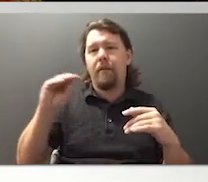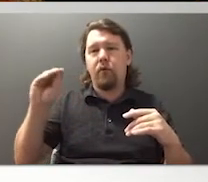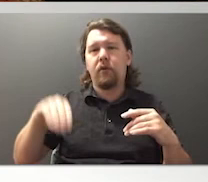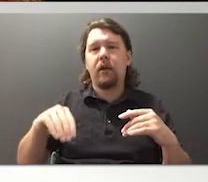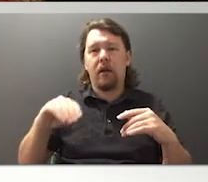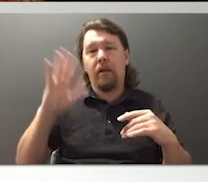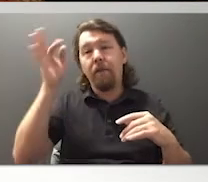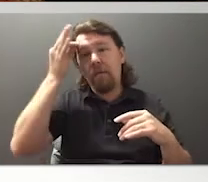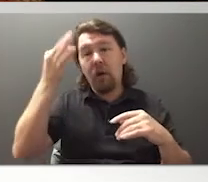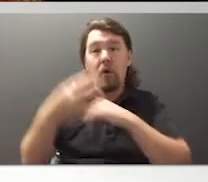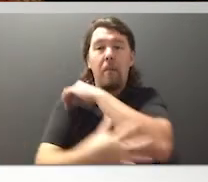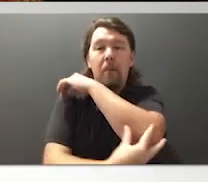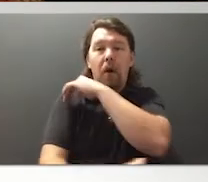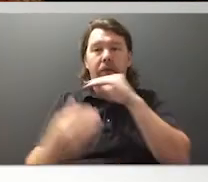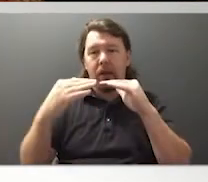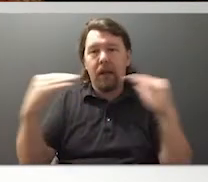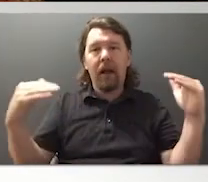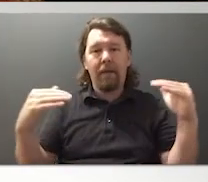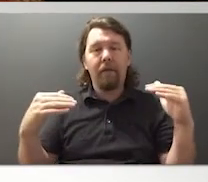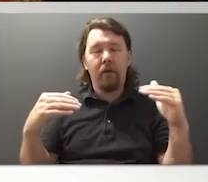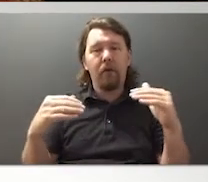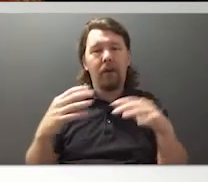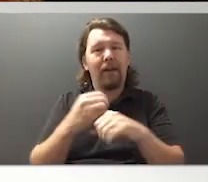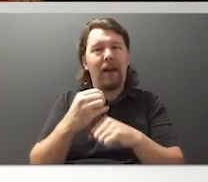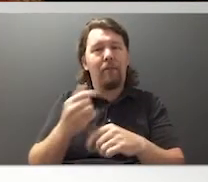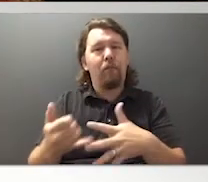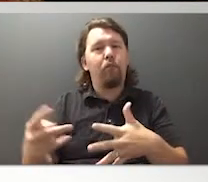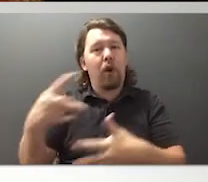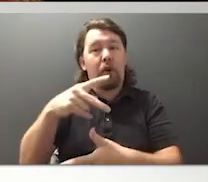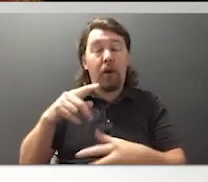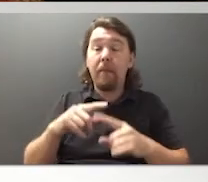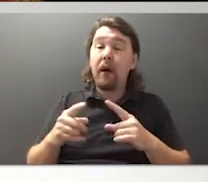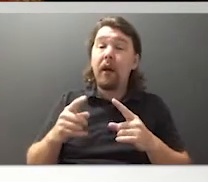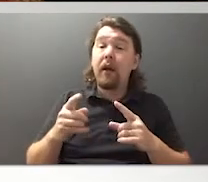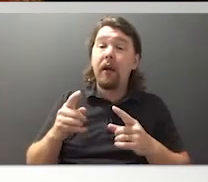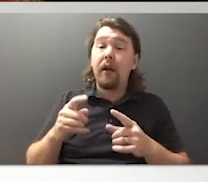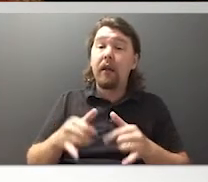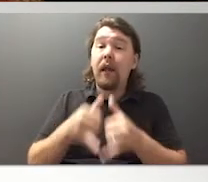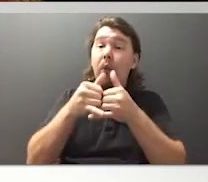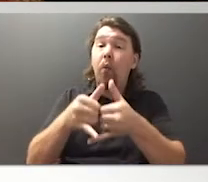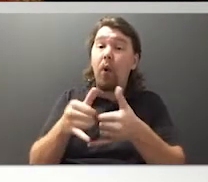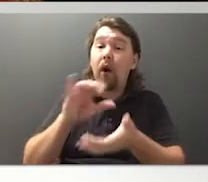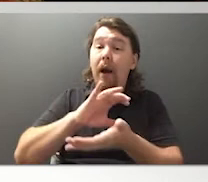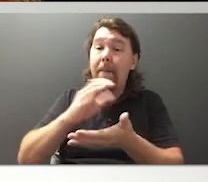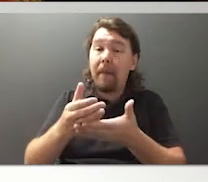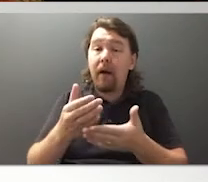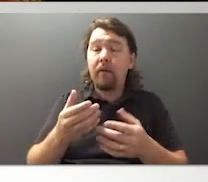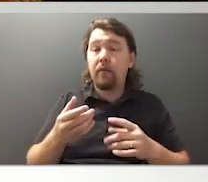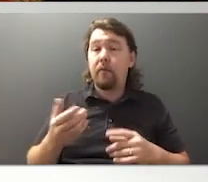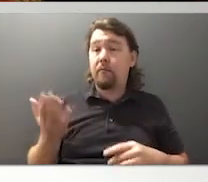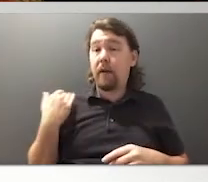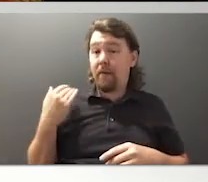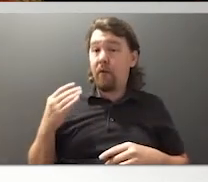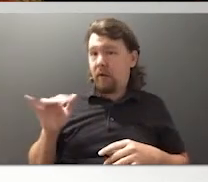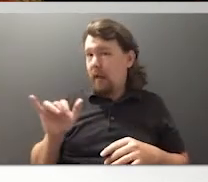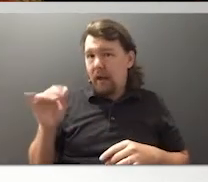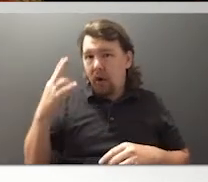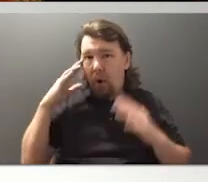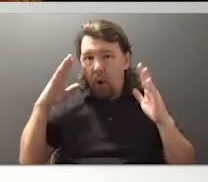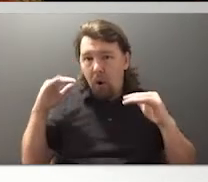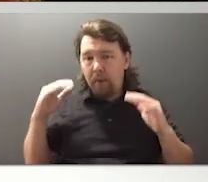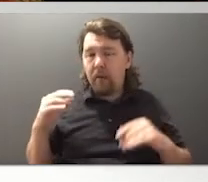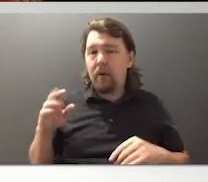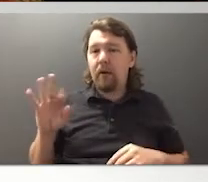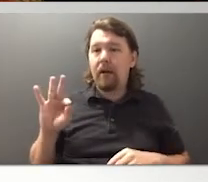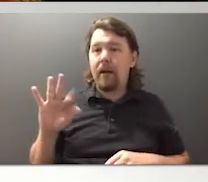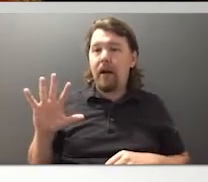level. And again, the award amount increases again, just like with HOPE, from 95% of the FEFP, which is the state